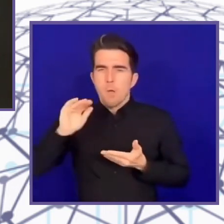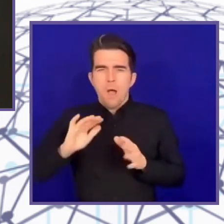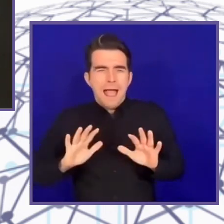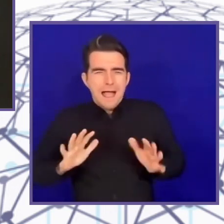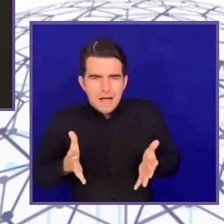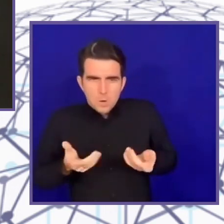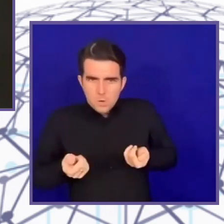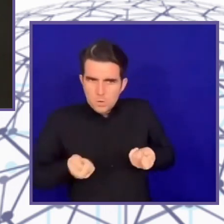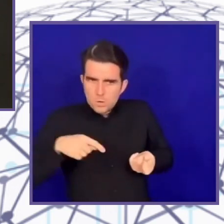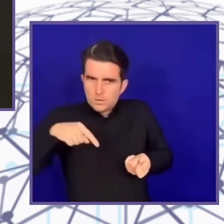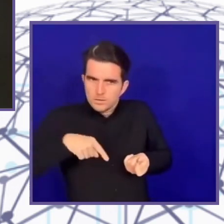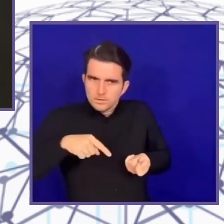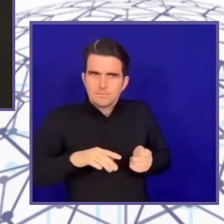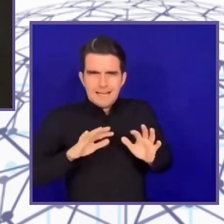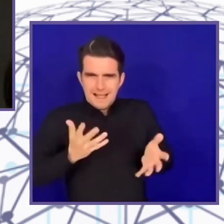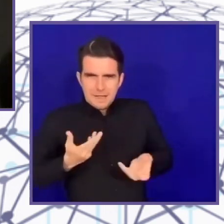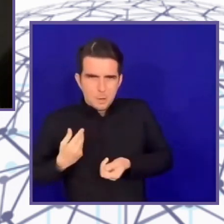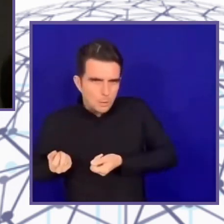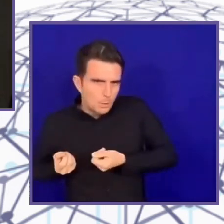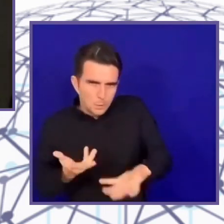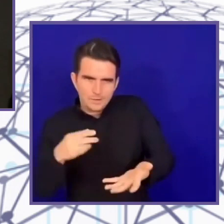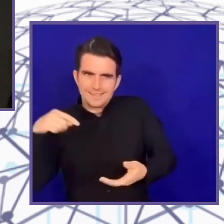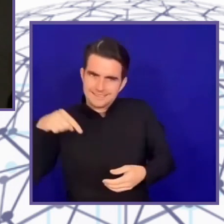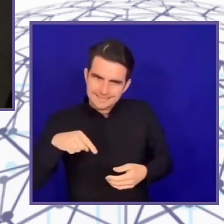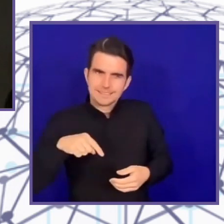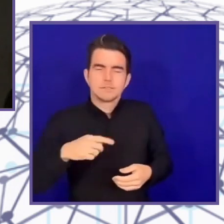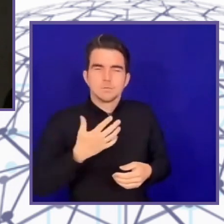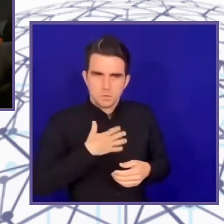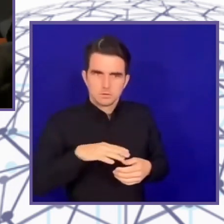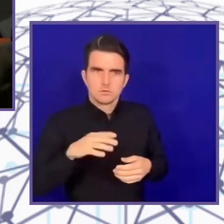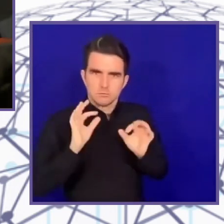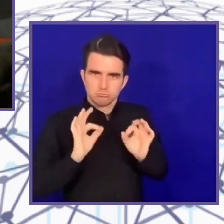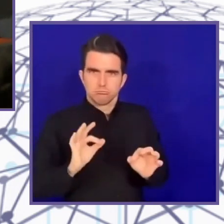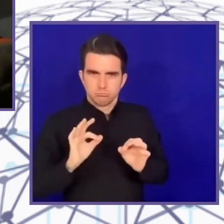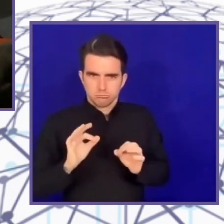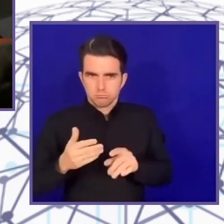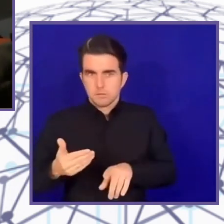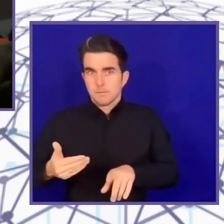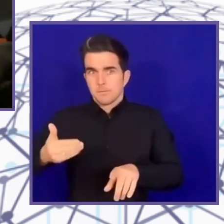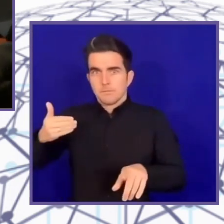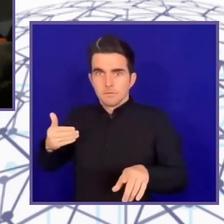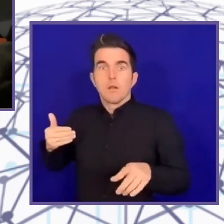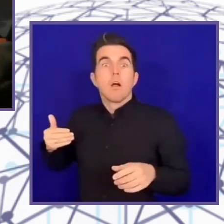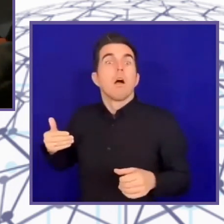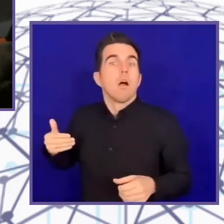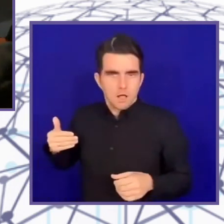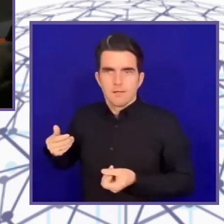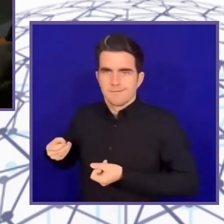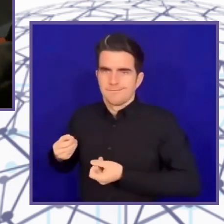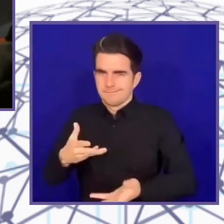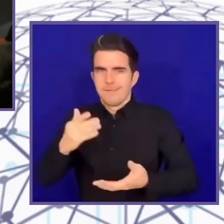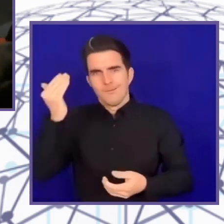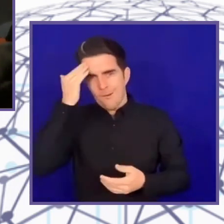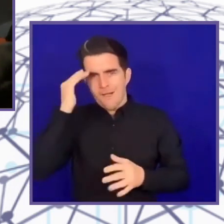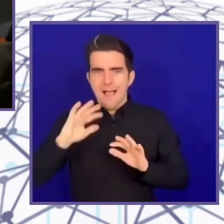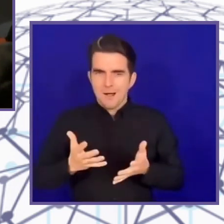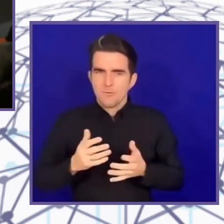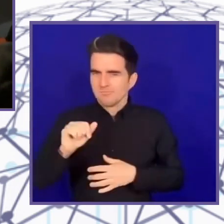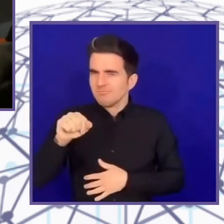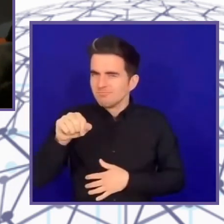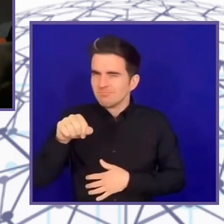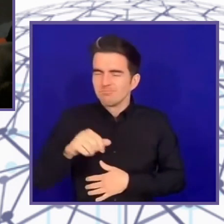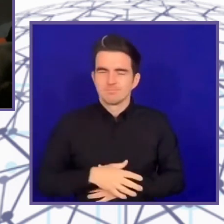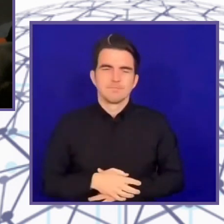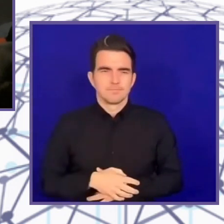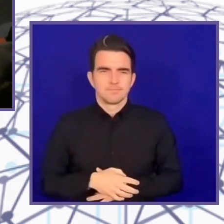Yep. My friend. I think the question posed by my